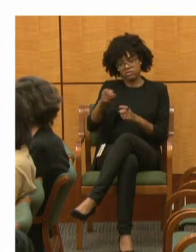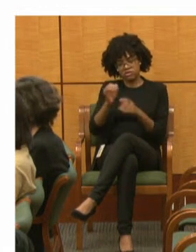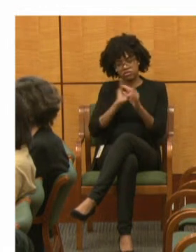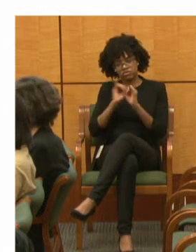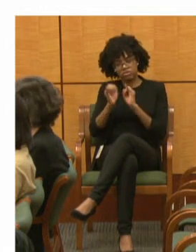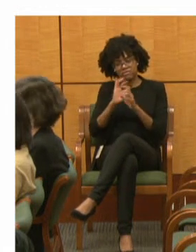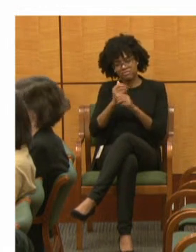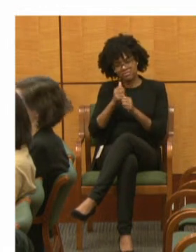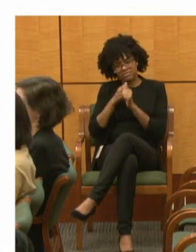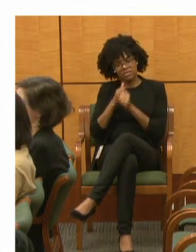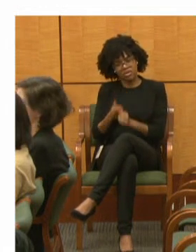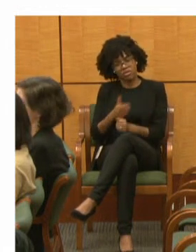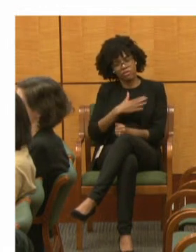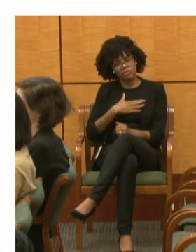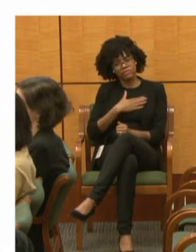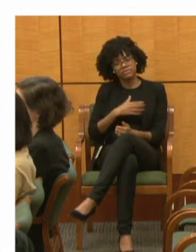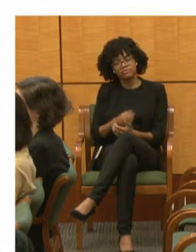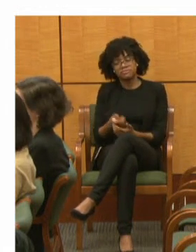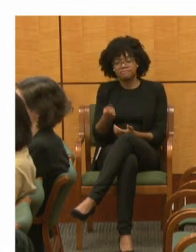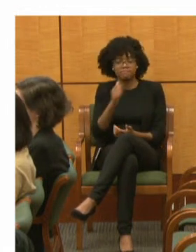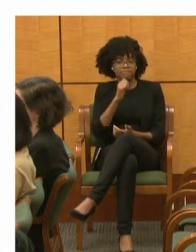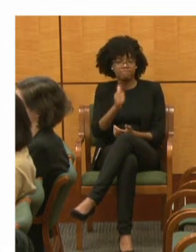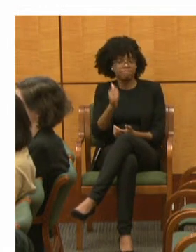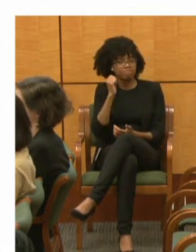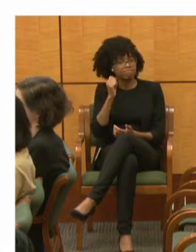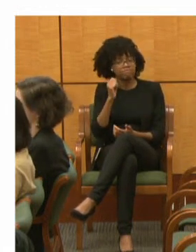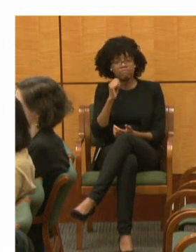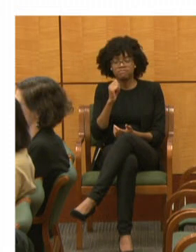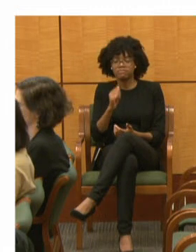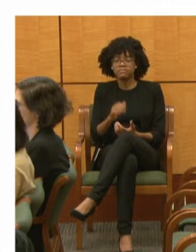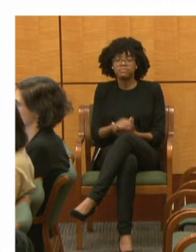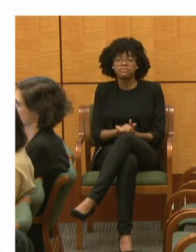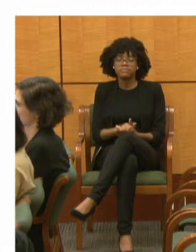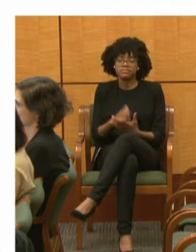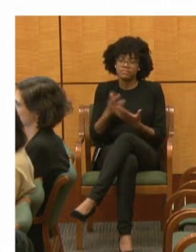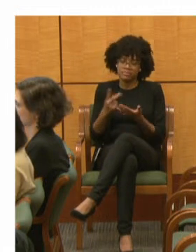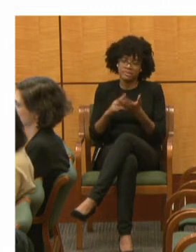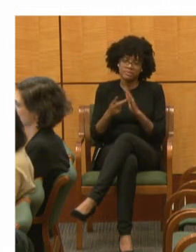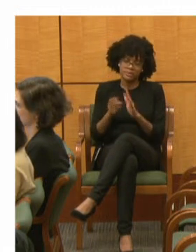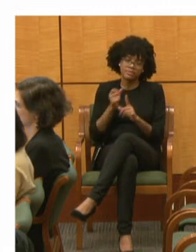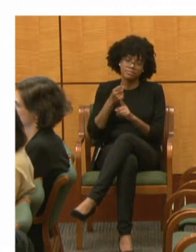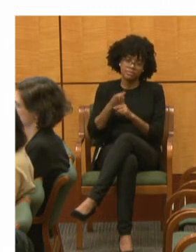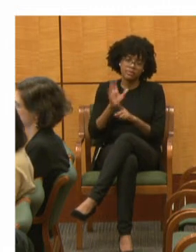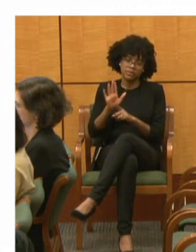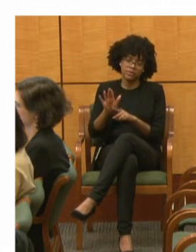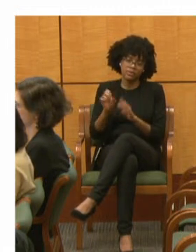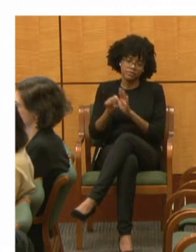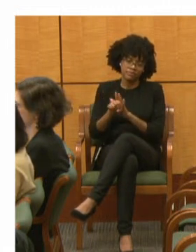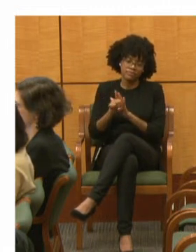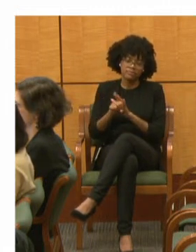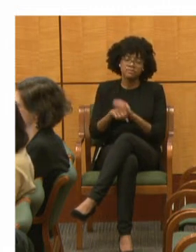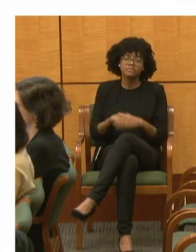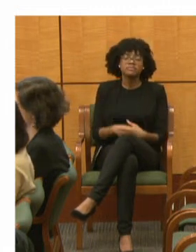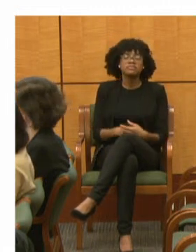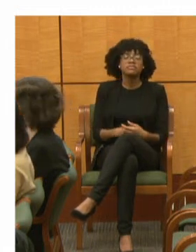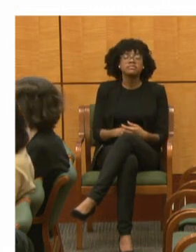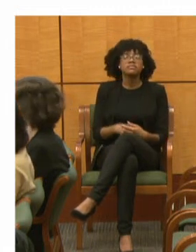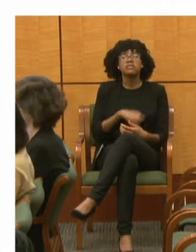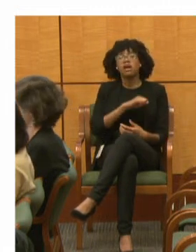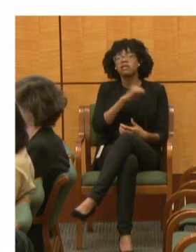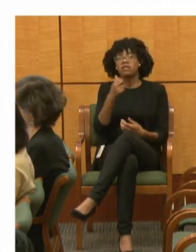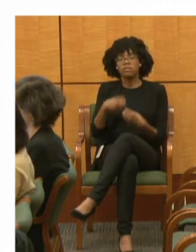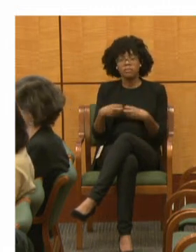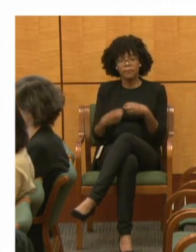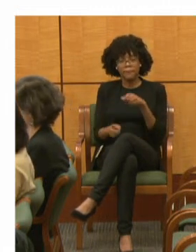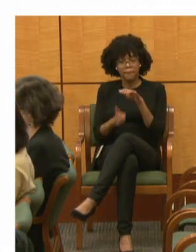their outcome. Of course, the other component, which we heard also presentations this morning, has to do with the actual dosing itself. We want